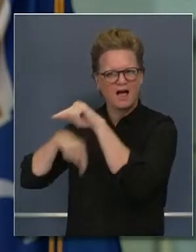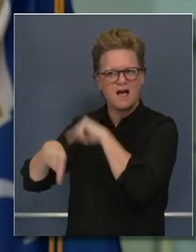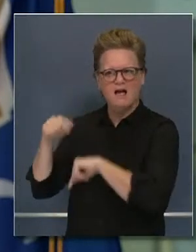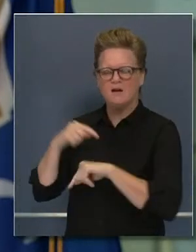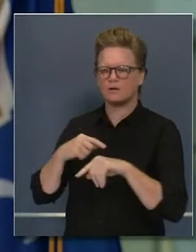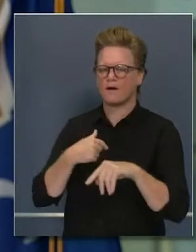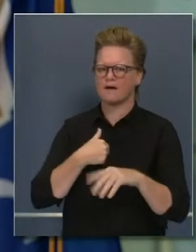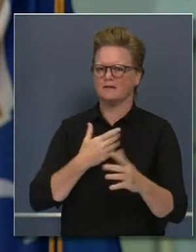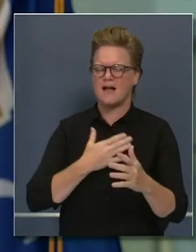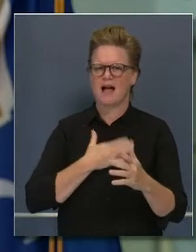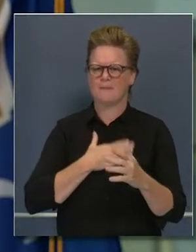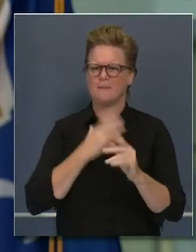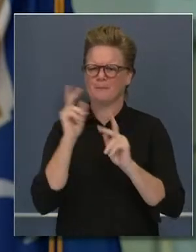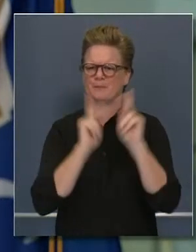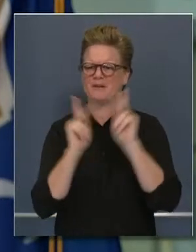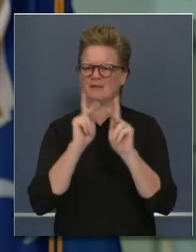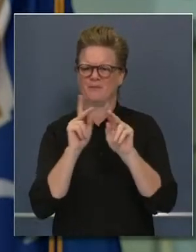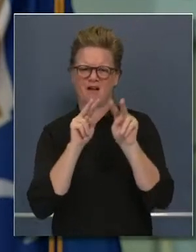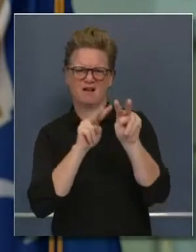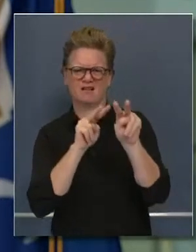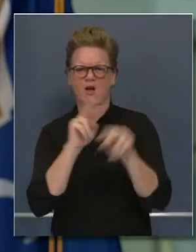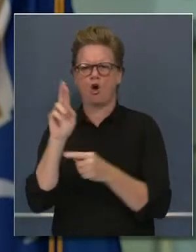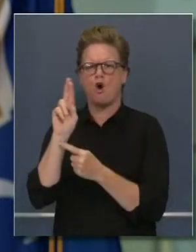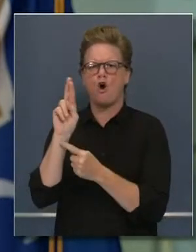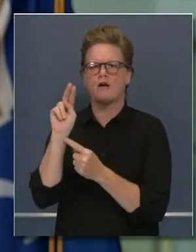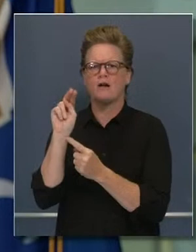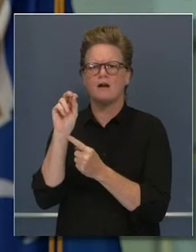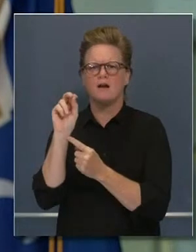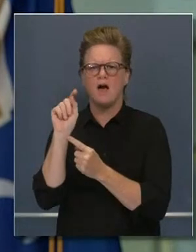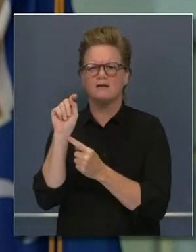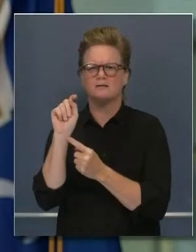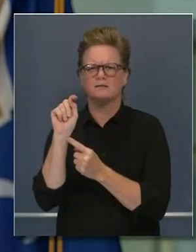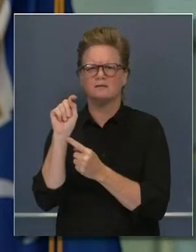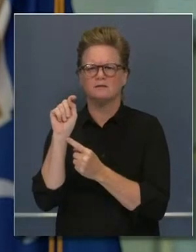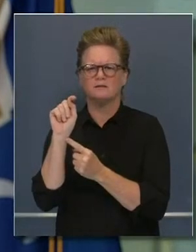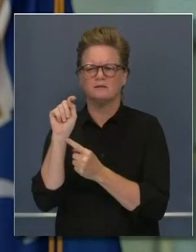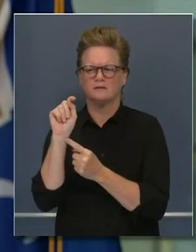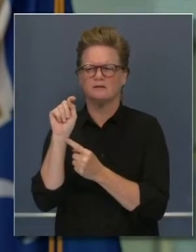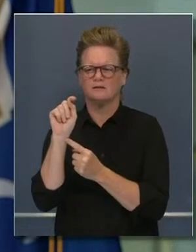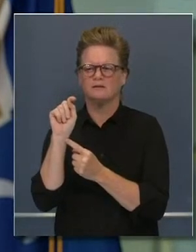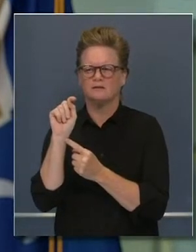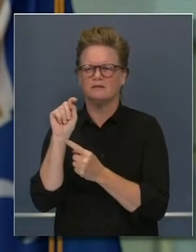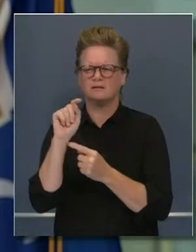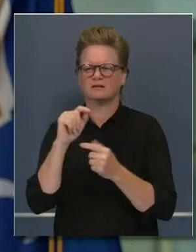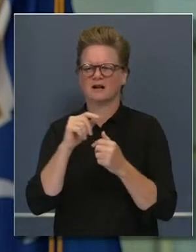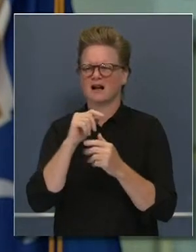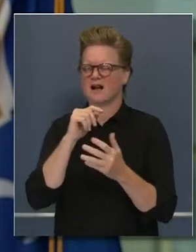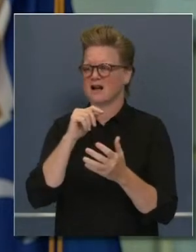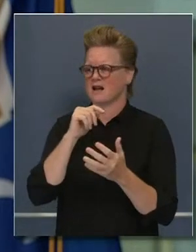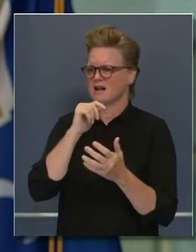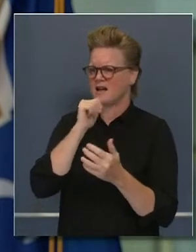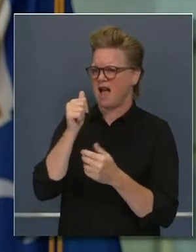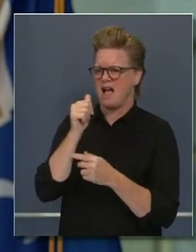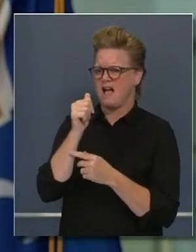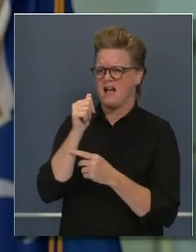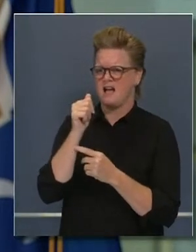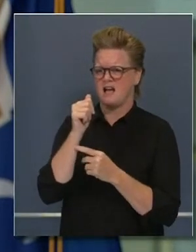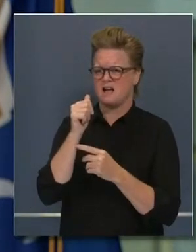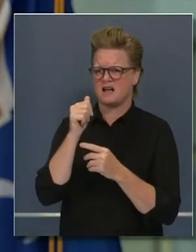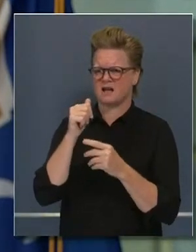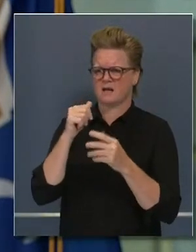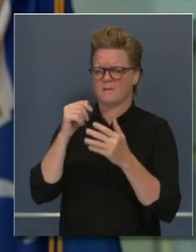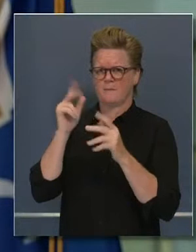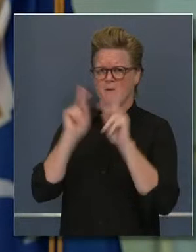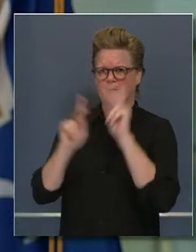R0, watching that potentially a single person who's infected today may not it may not be one-to-one that they